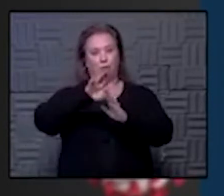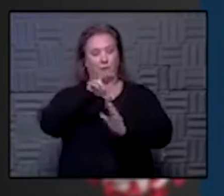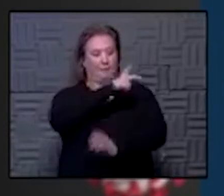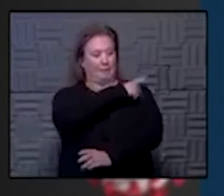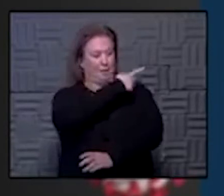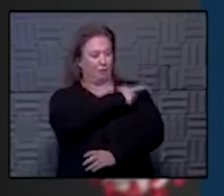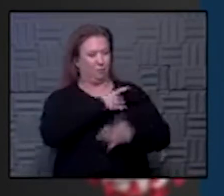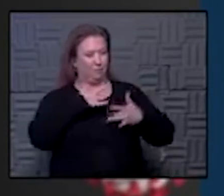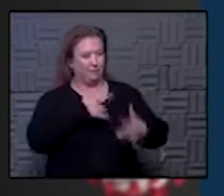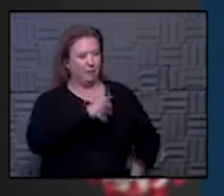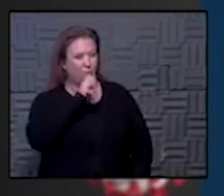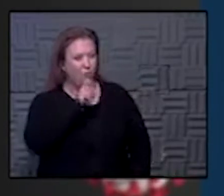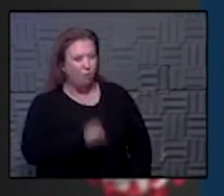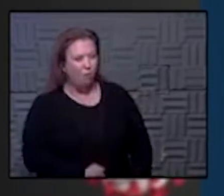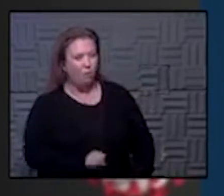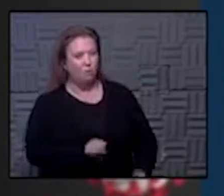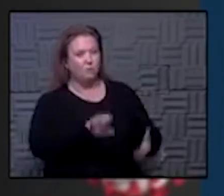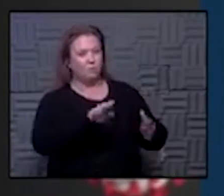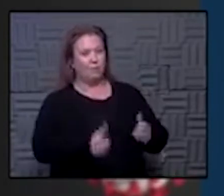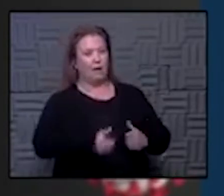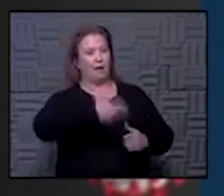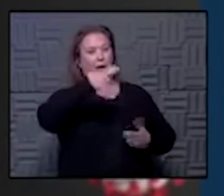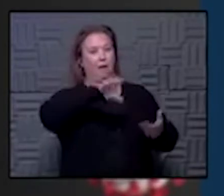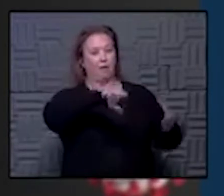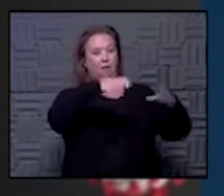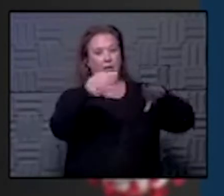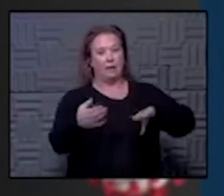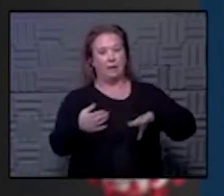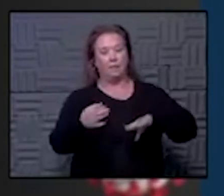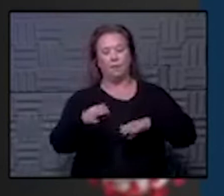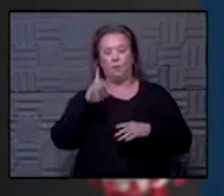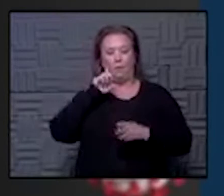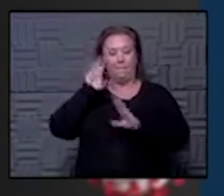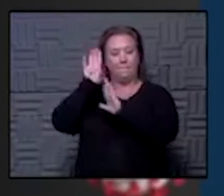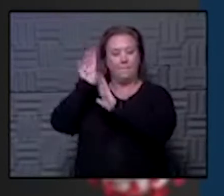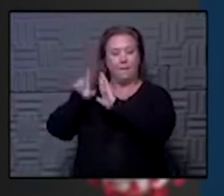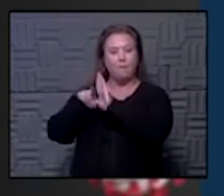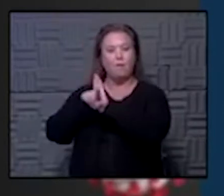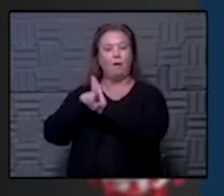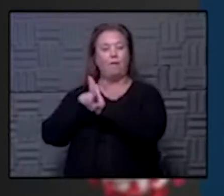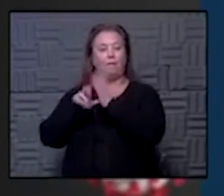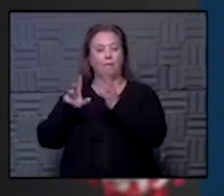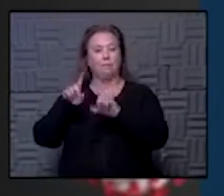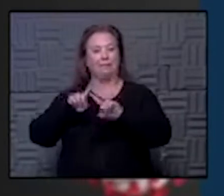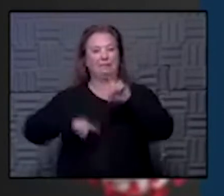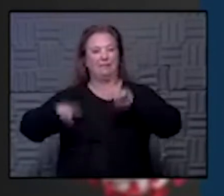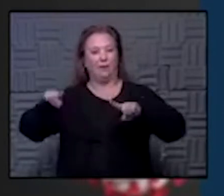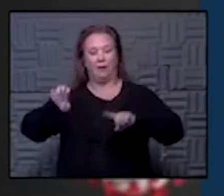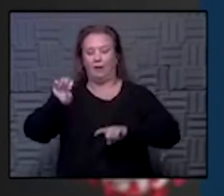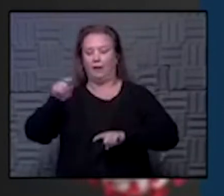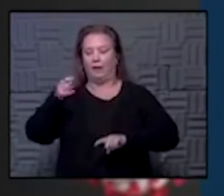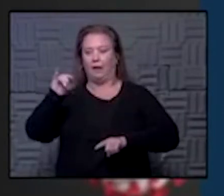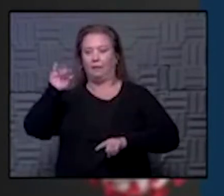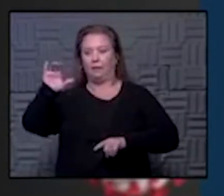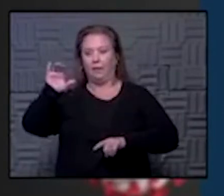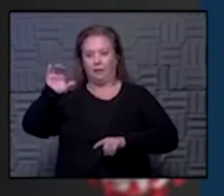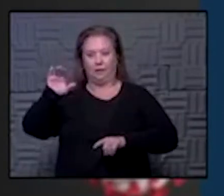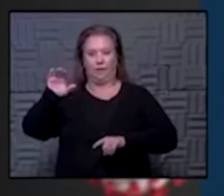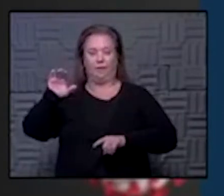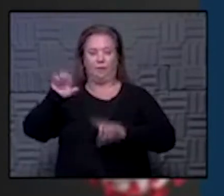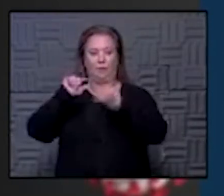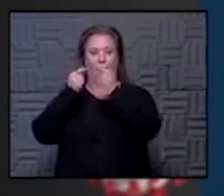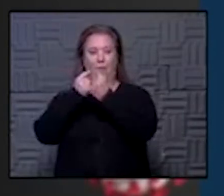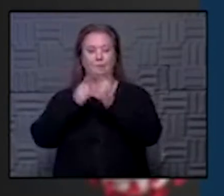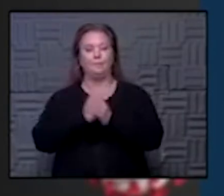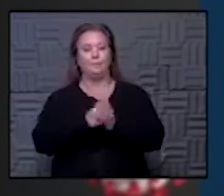skewing older with comorbidities and the majority from certain ethnic groups? We really need Dr. Wild on here